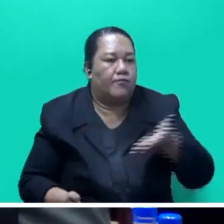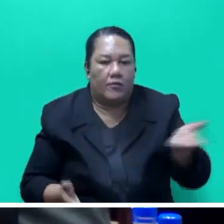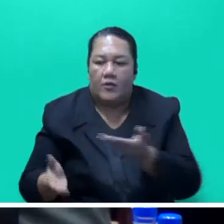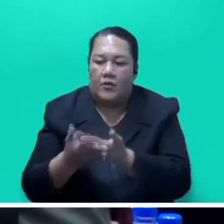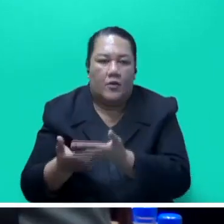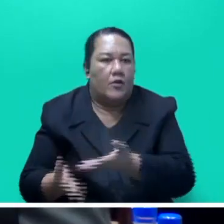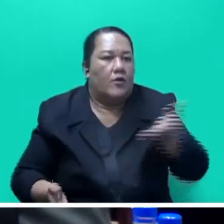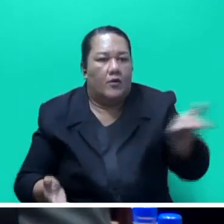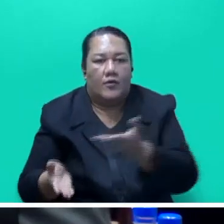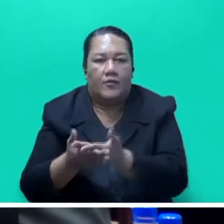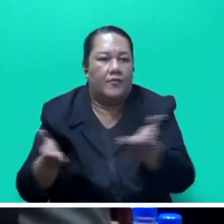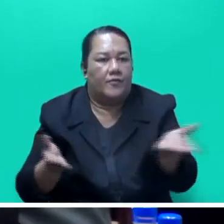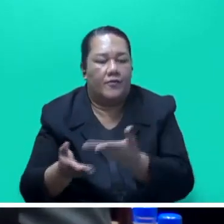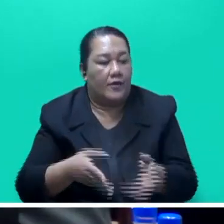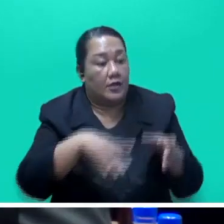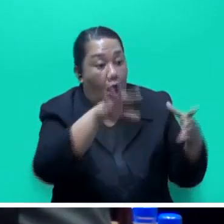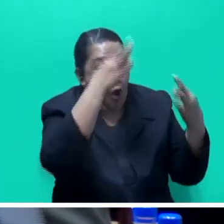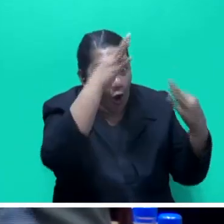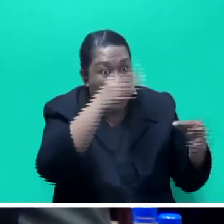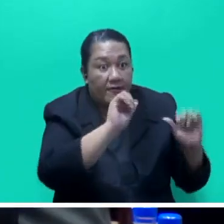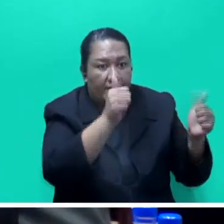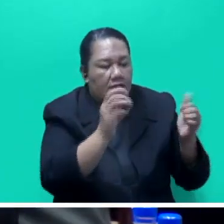the Parliament, Mr. Speaker, can scrutinize that